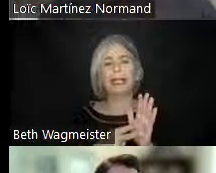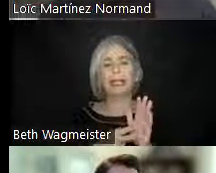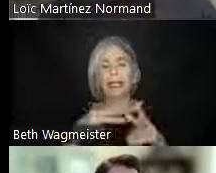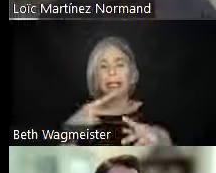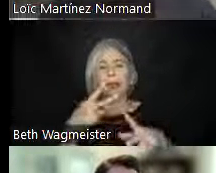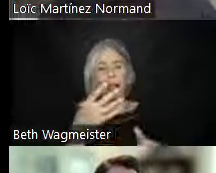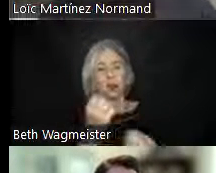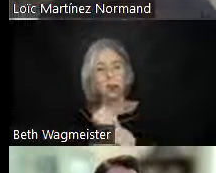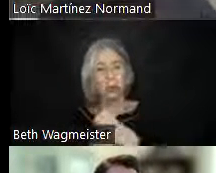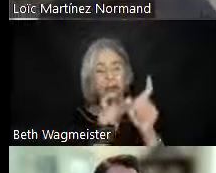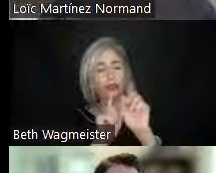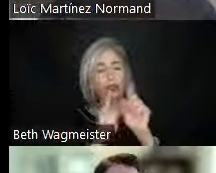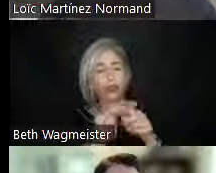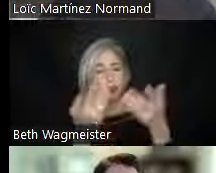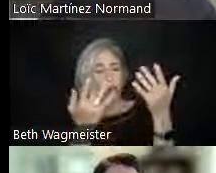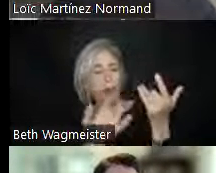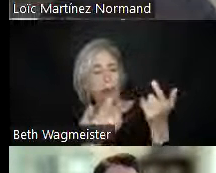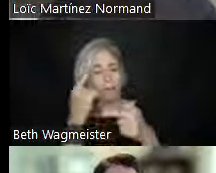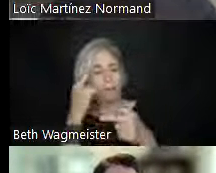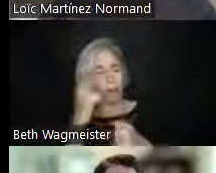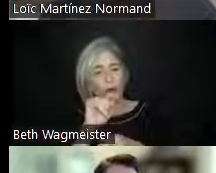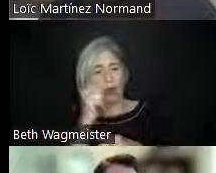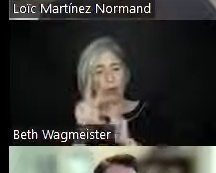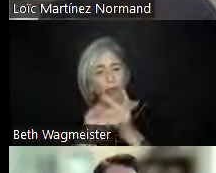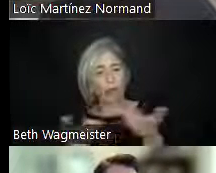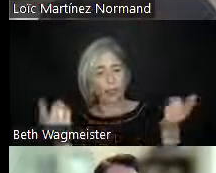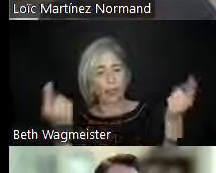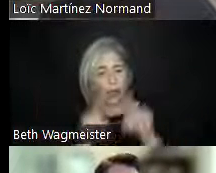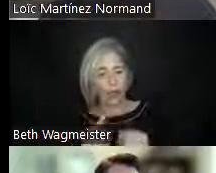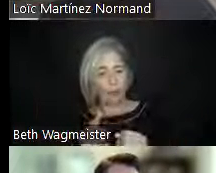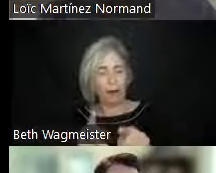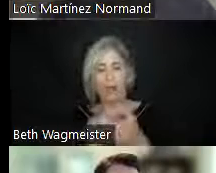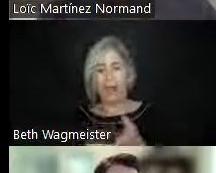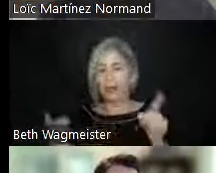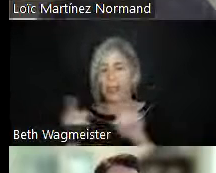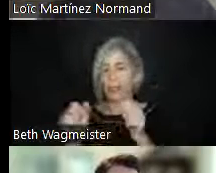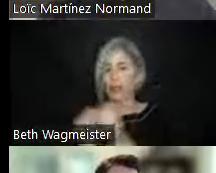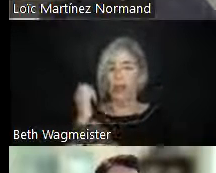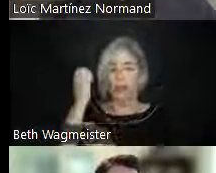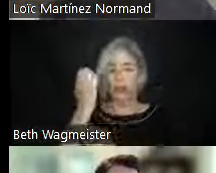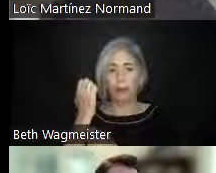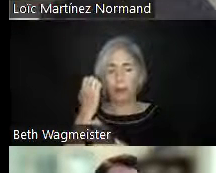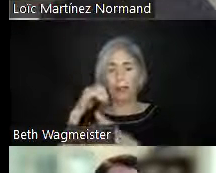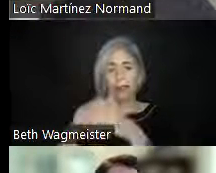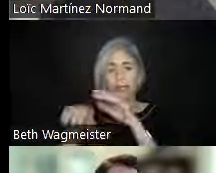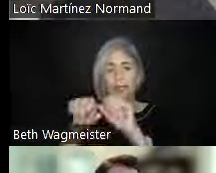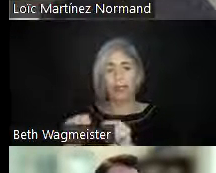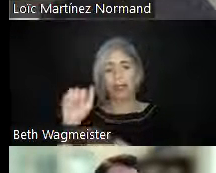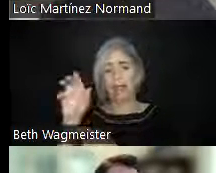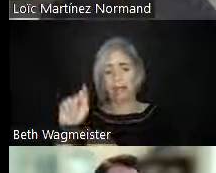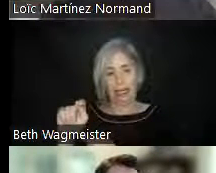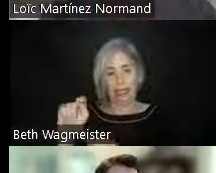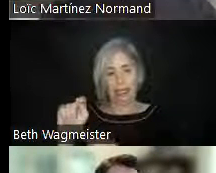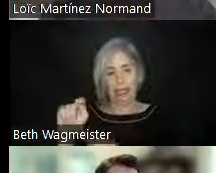directive is kind of waiting for something else to happen. And that something is happening with the European Accessibility Act. Because with that act,